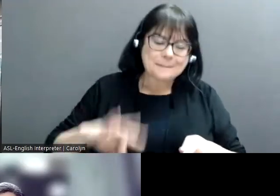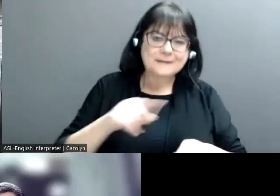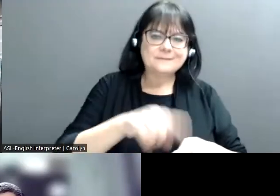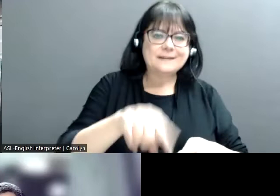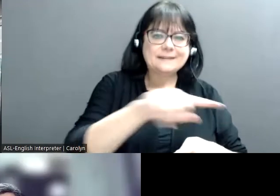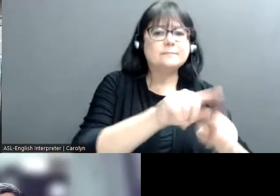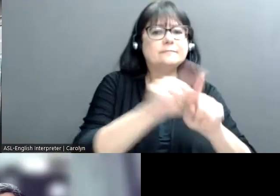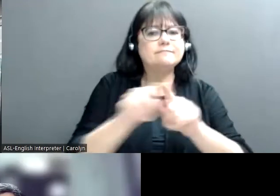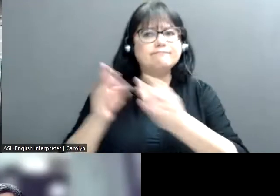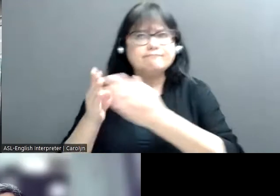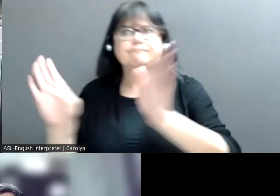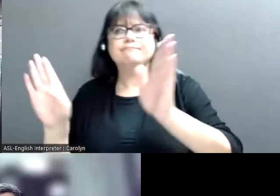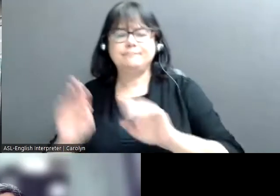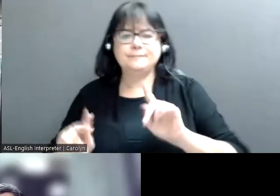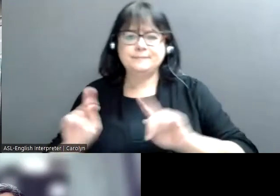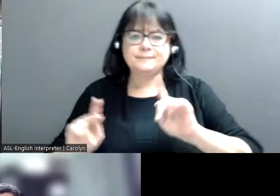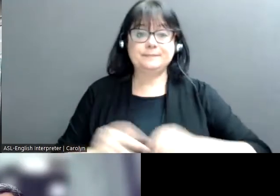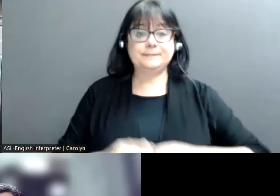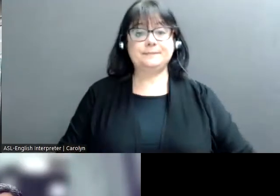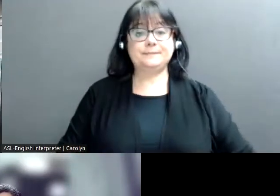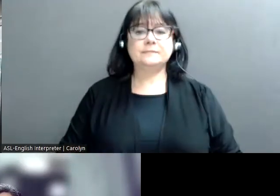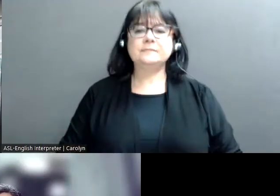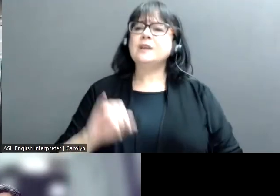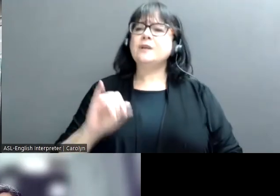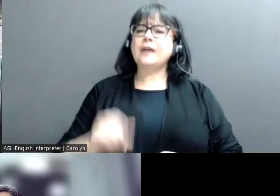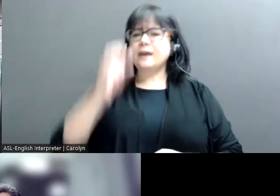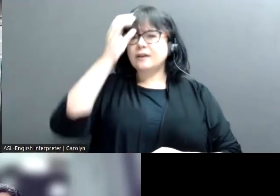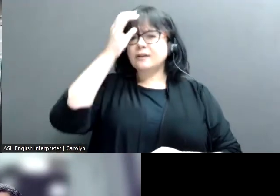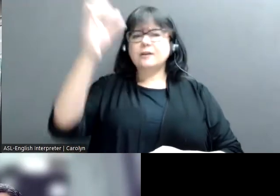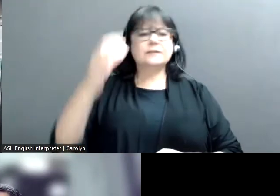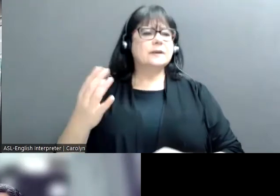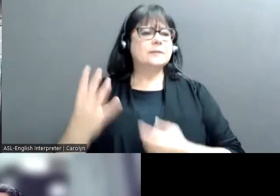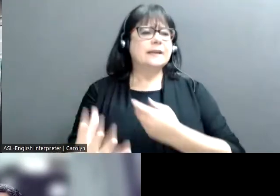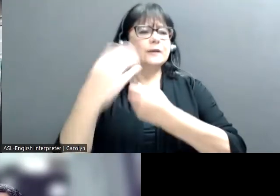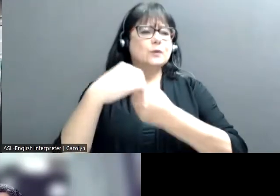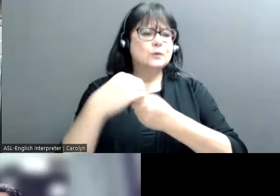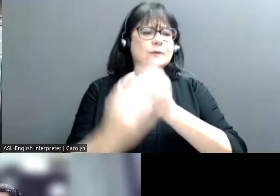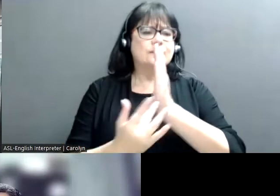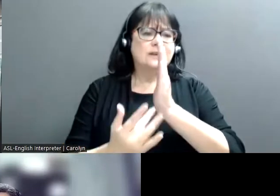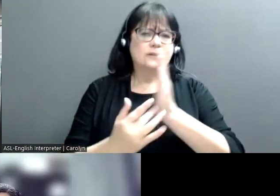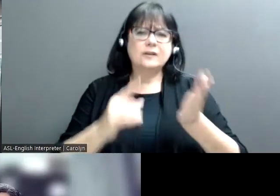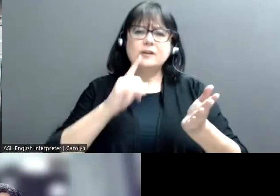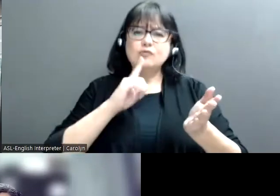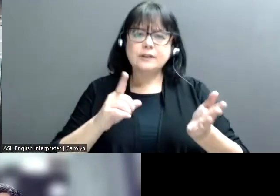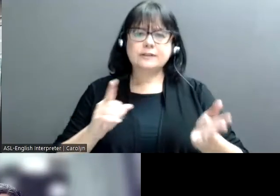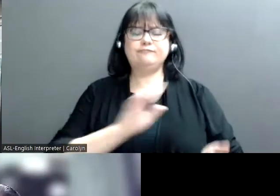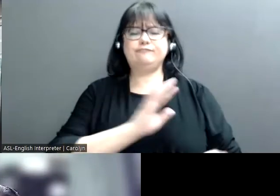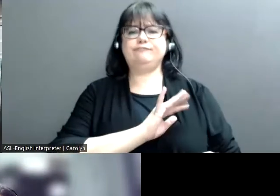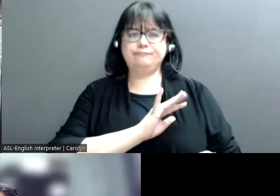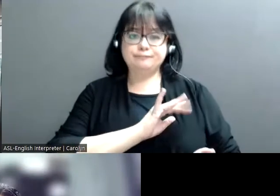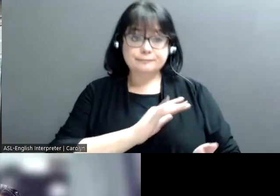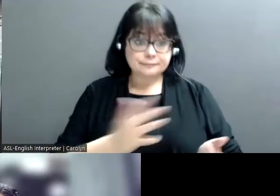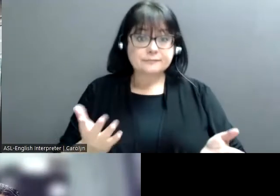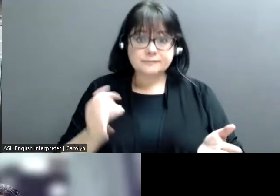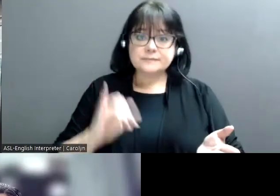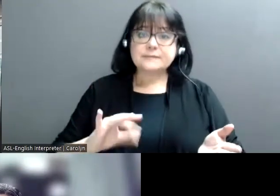So that concept of implementing inclusive technologies, I think, is also quite important because, as you say, it benefits all